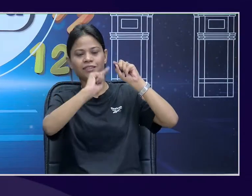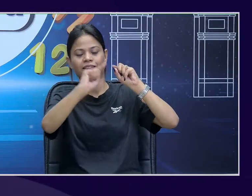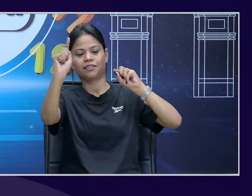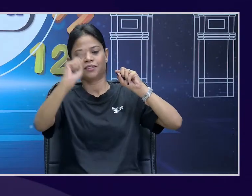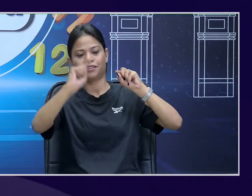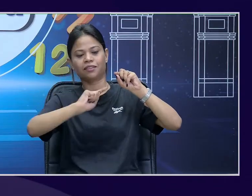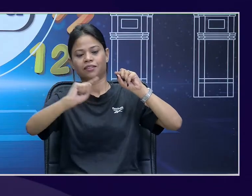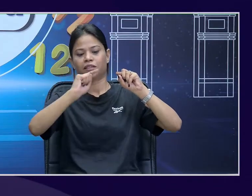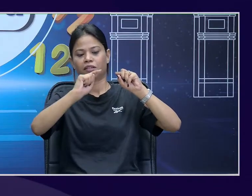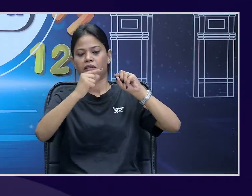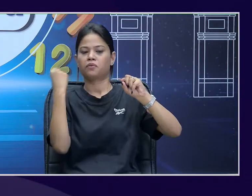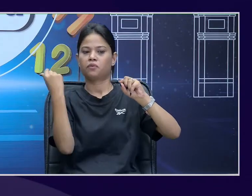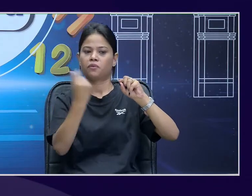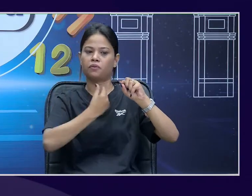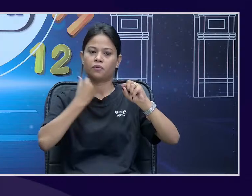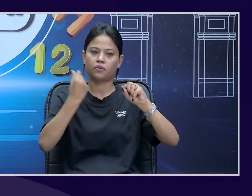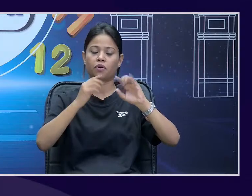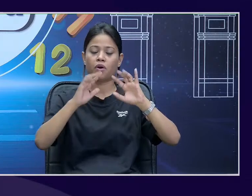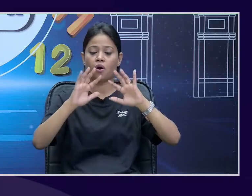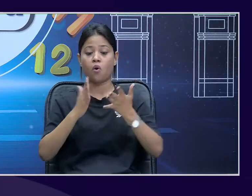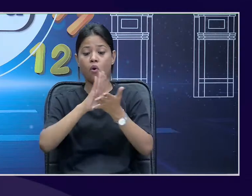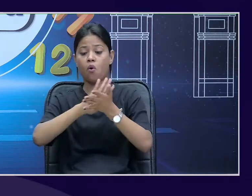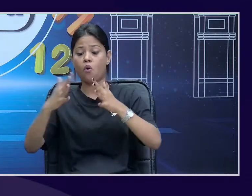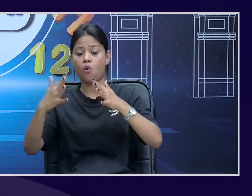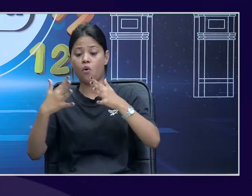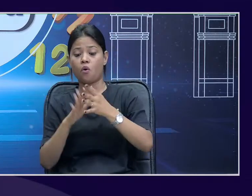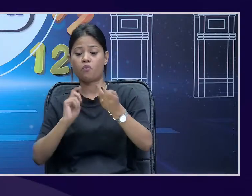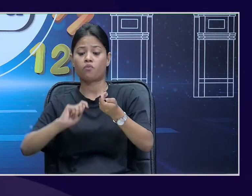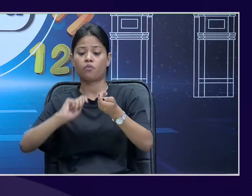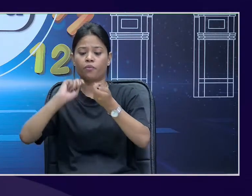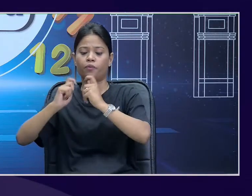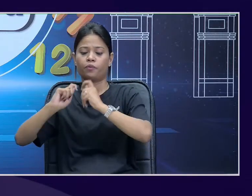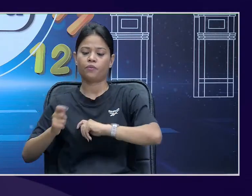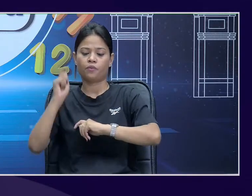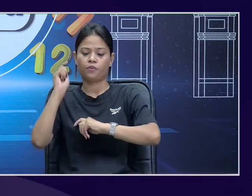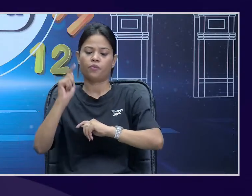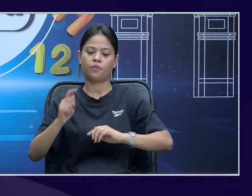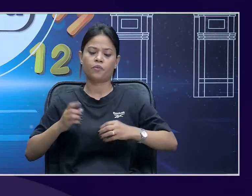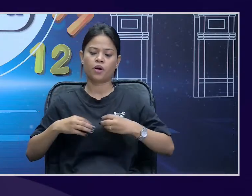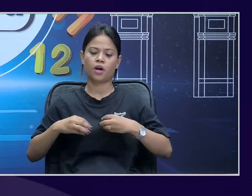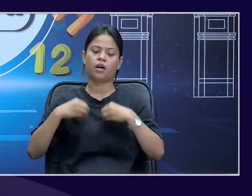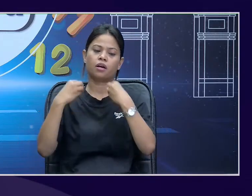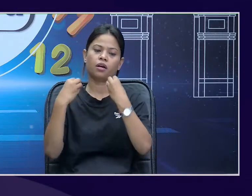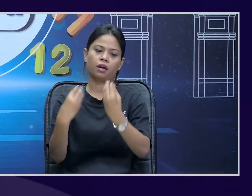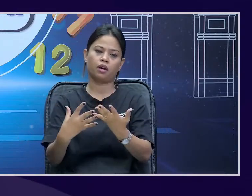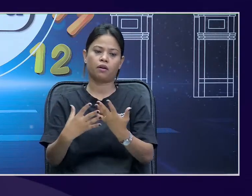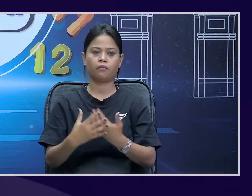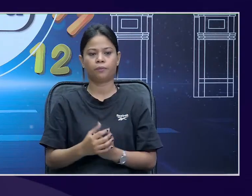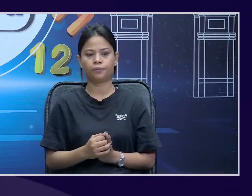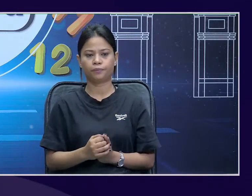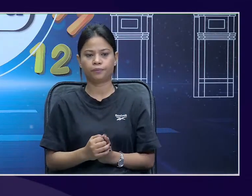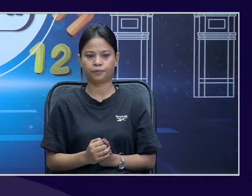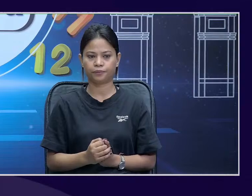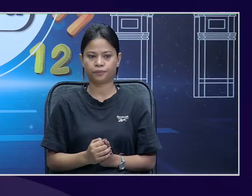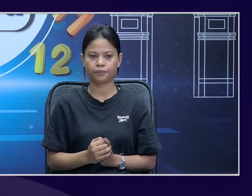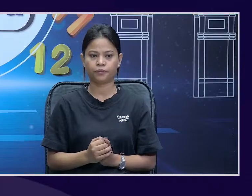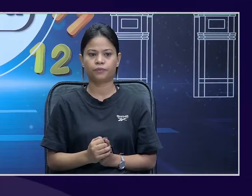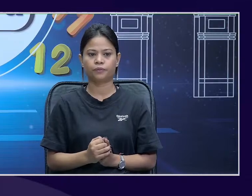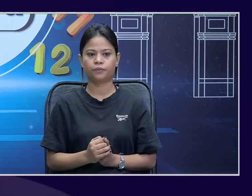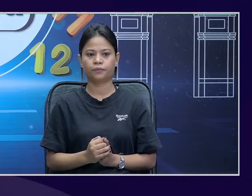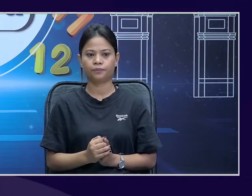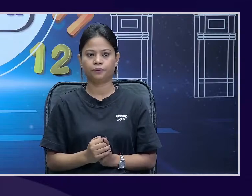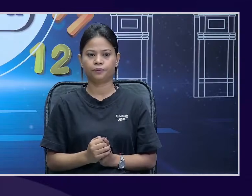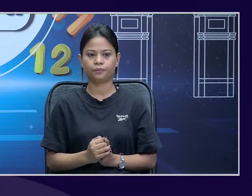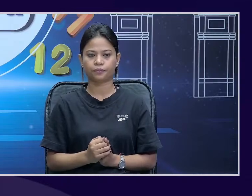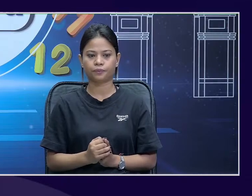also we can give modified lesson. We can modify the lesson for the child with